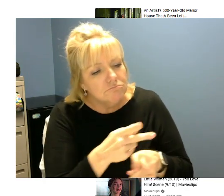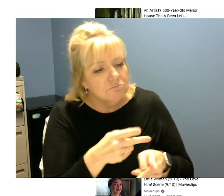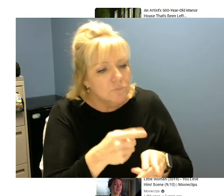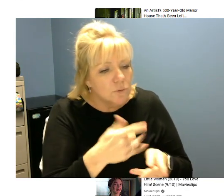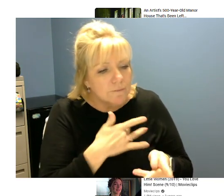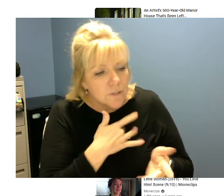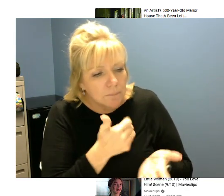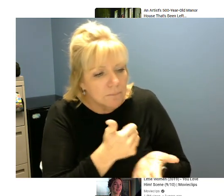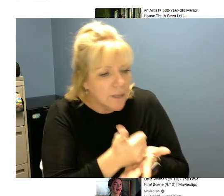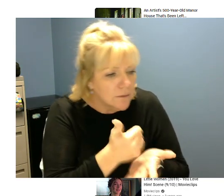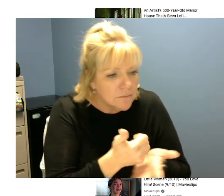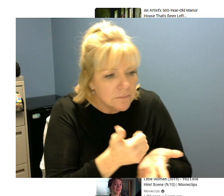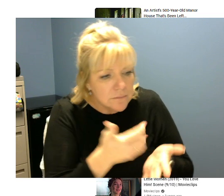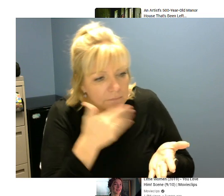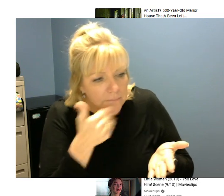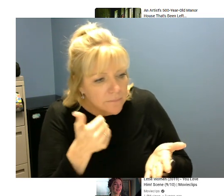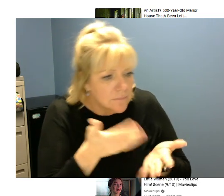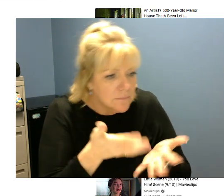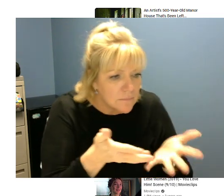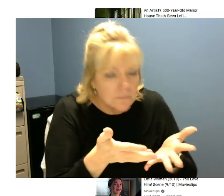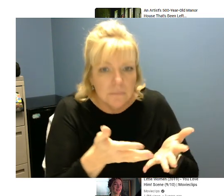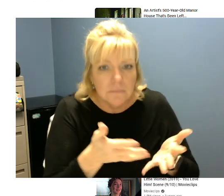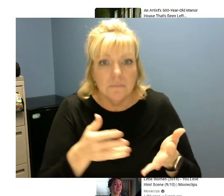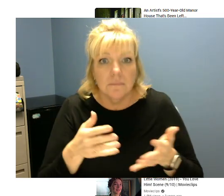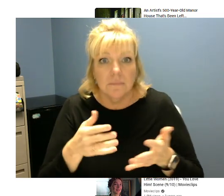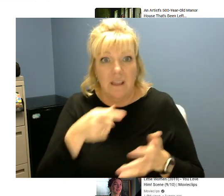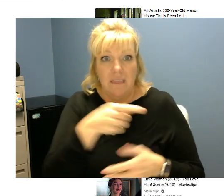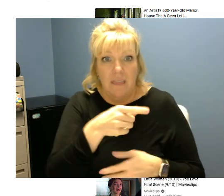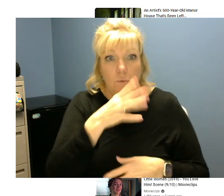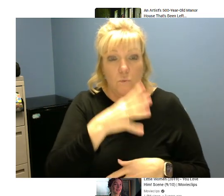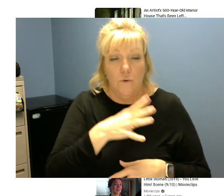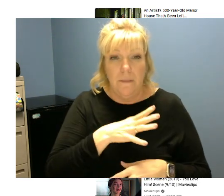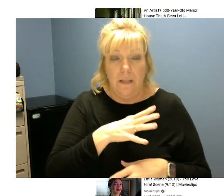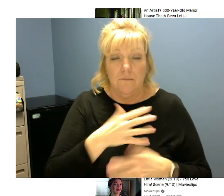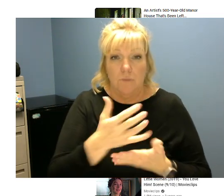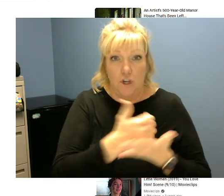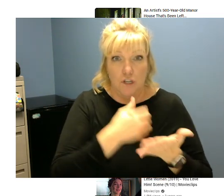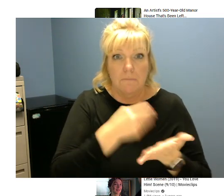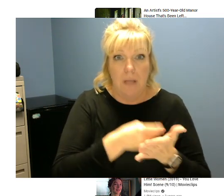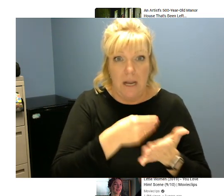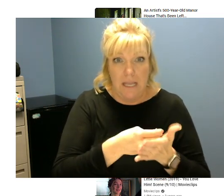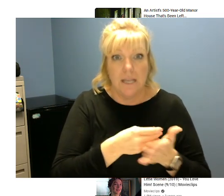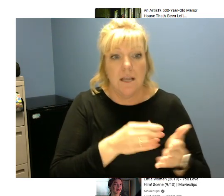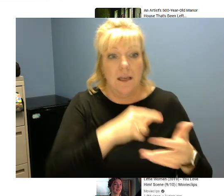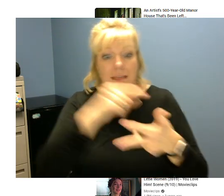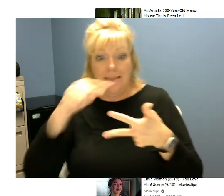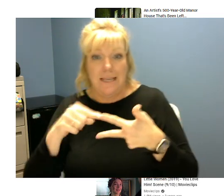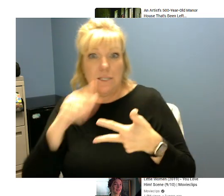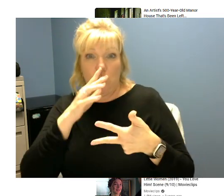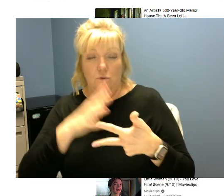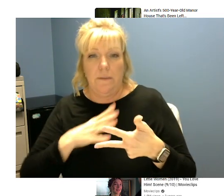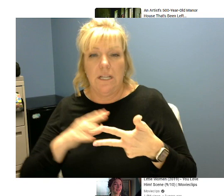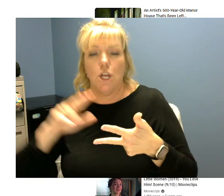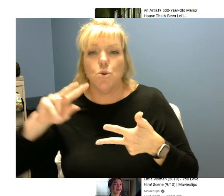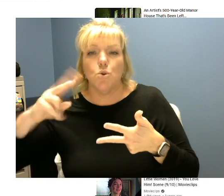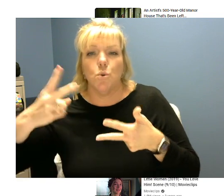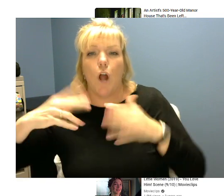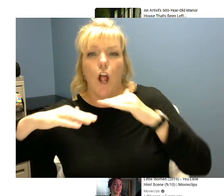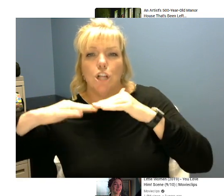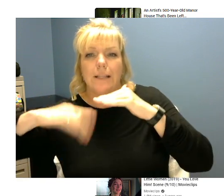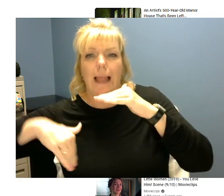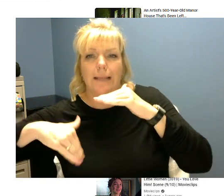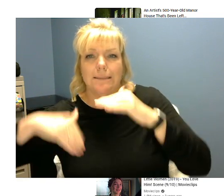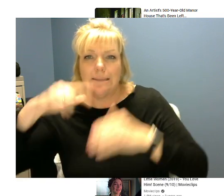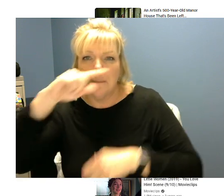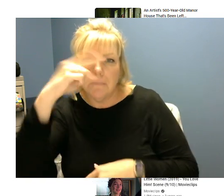better. And Susie King Taylor gets paid $2 less than Louise May Alcott. Black troops are segregated at